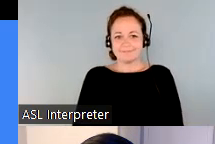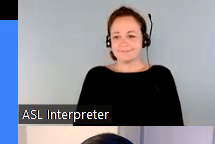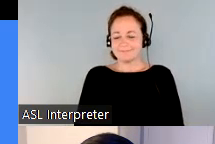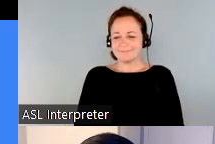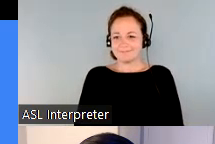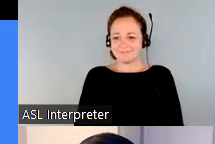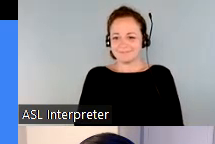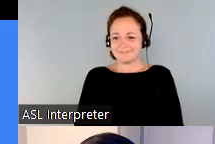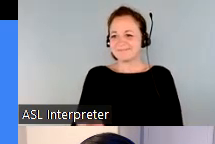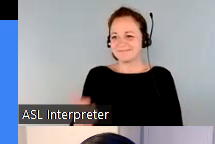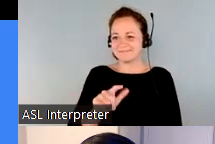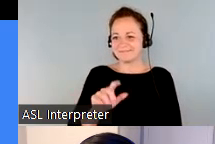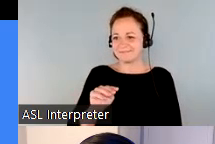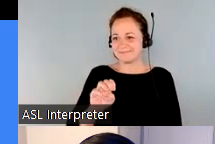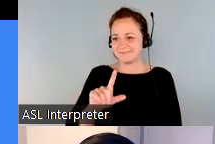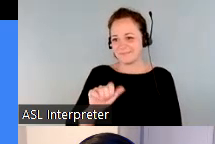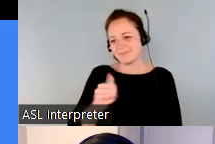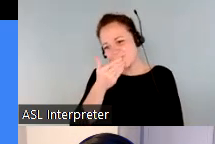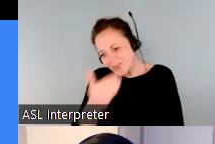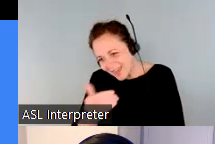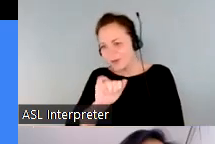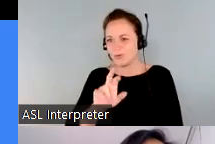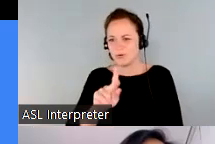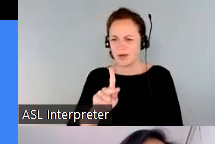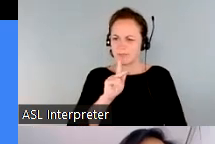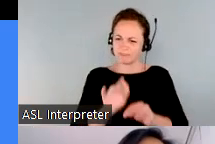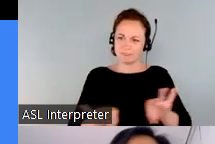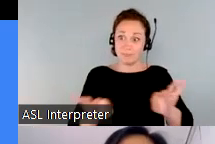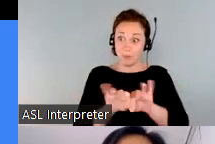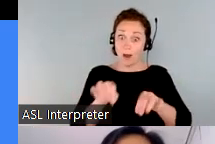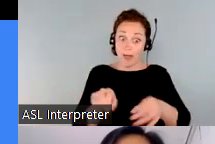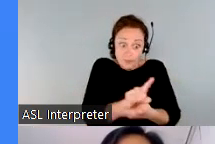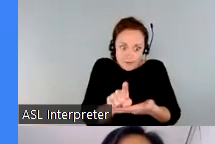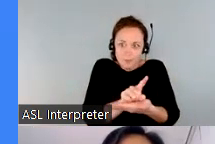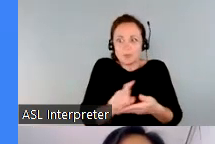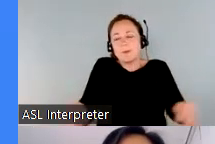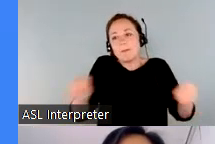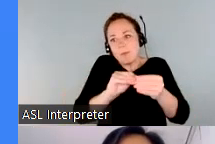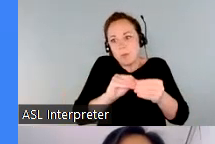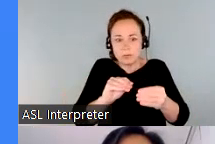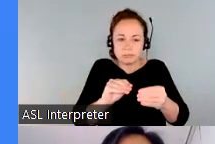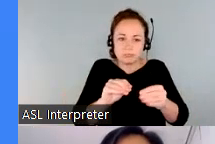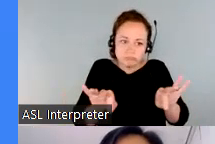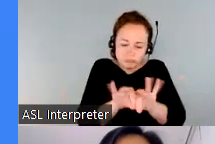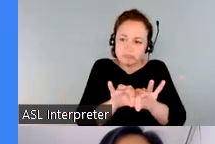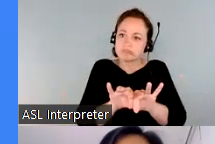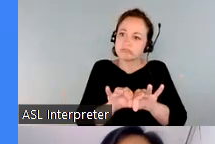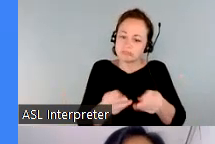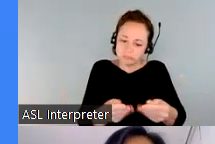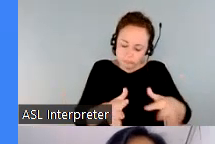Thank you so much, Jarek, for sharing your thoughts on a particularly important week for reflecting about our relationship to the land.